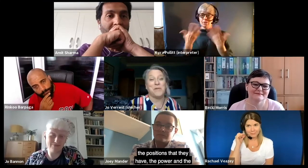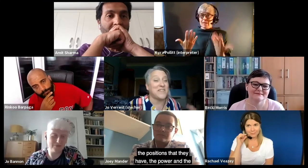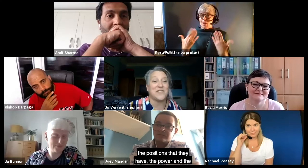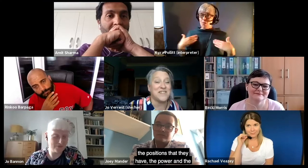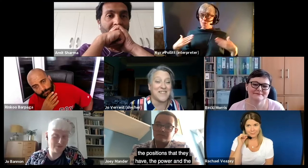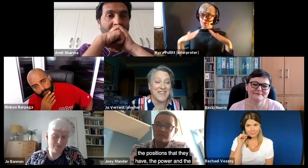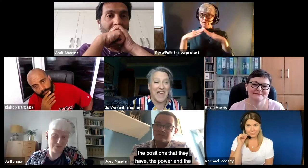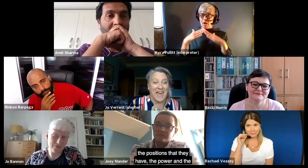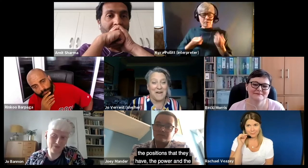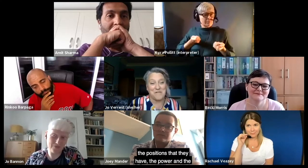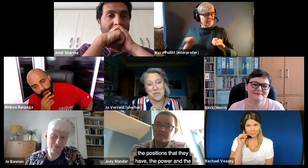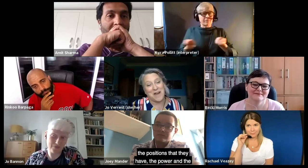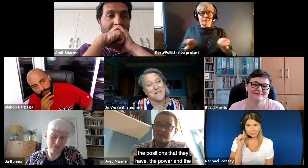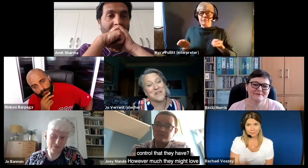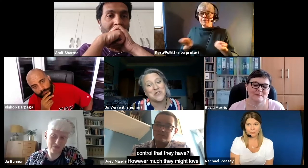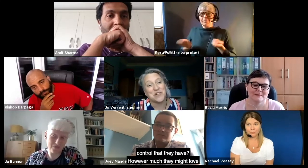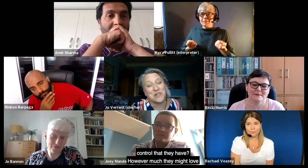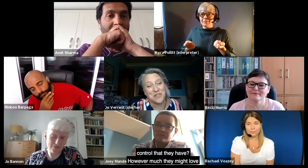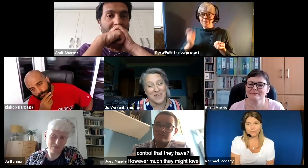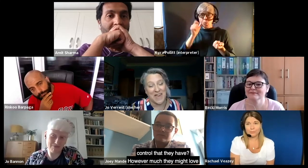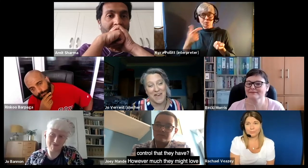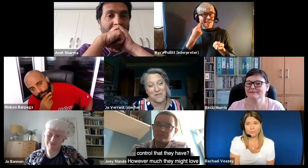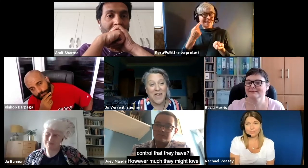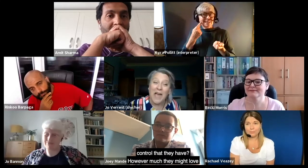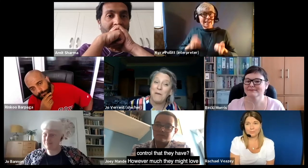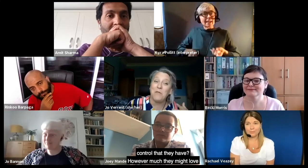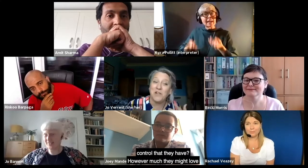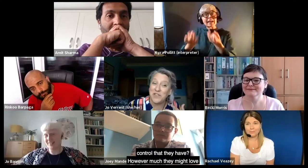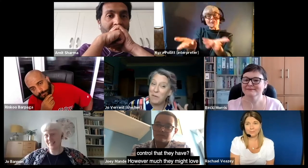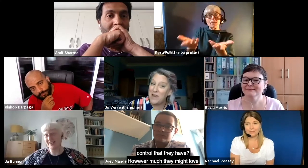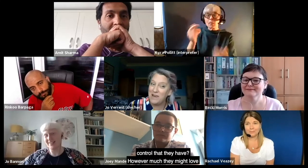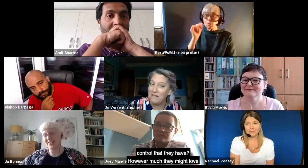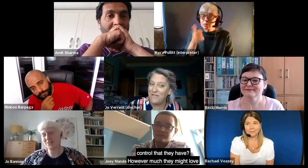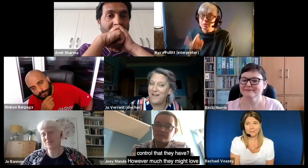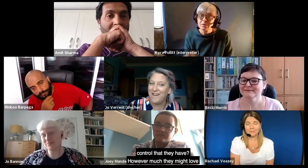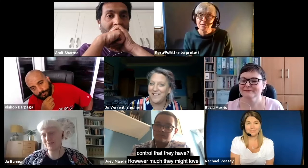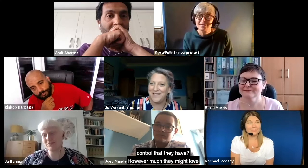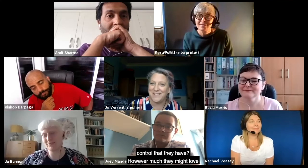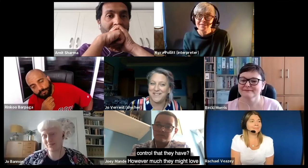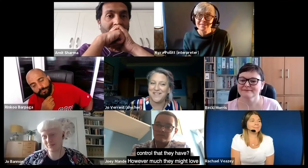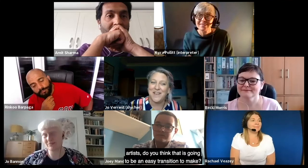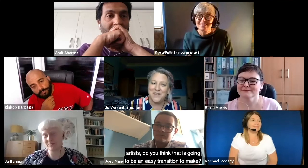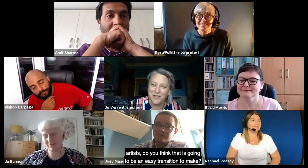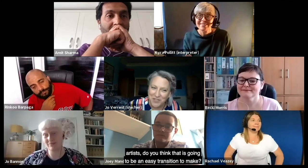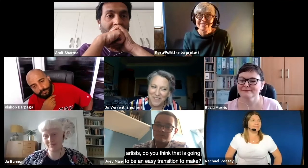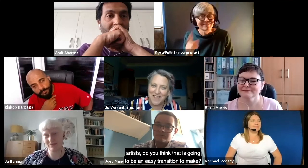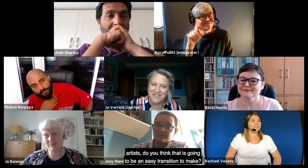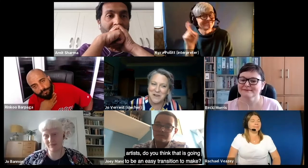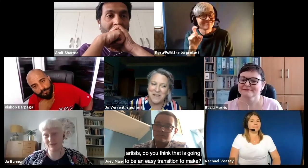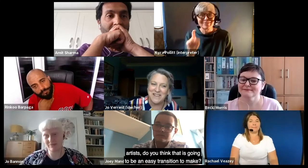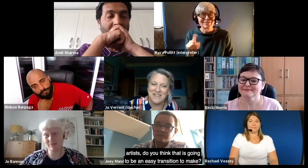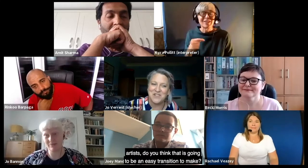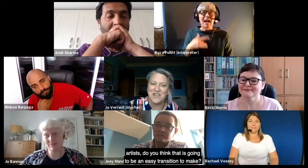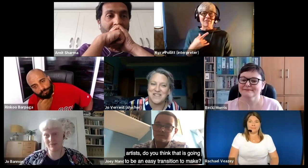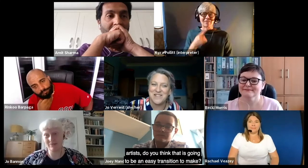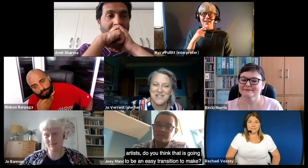the positions that they have, the power and the control that they have? However much they might love artists, do you think that's going to